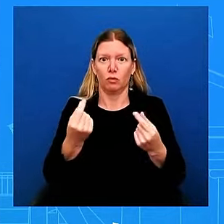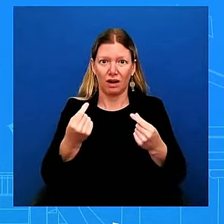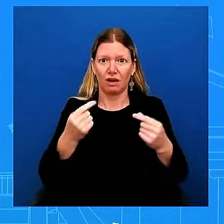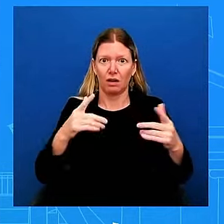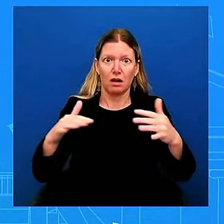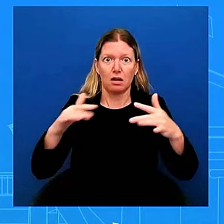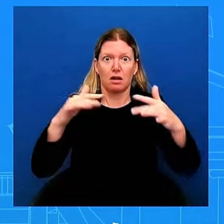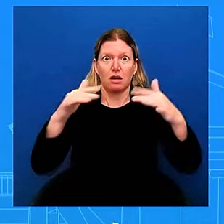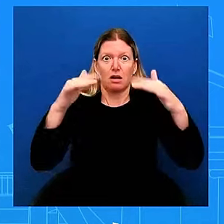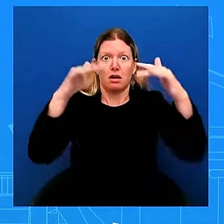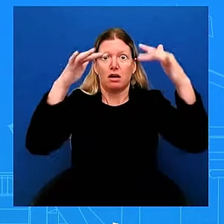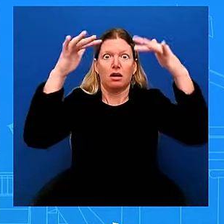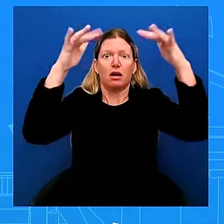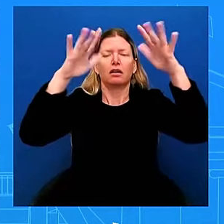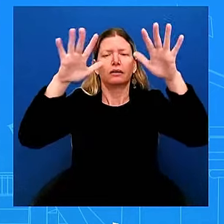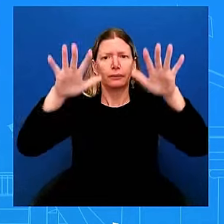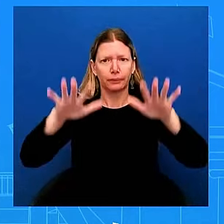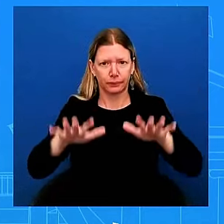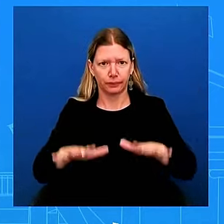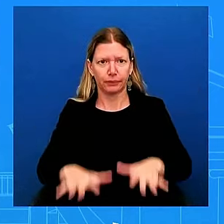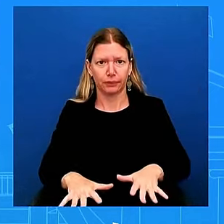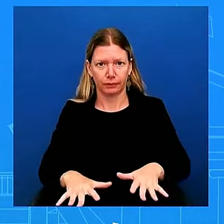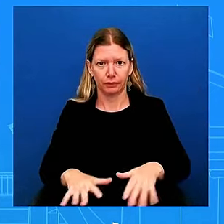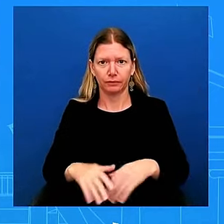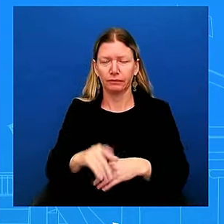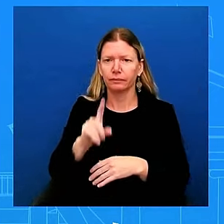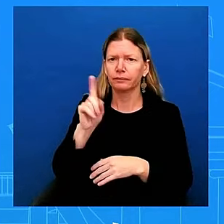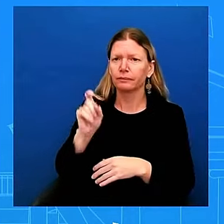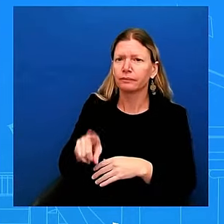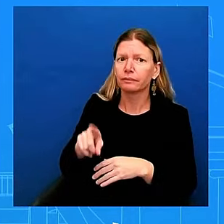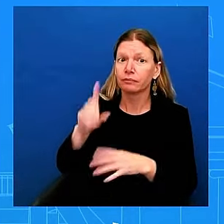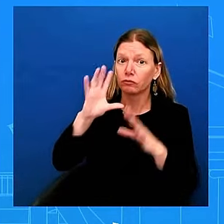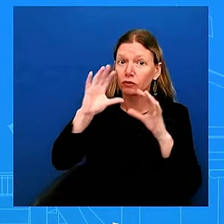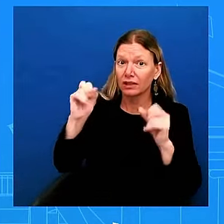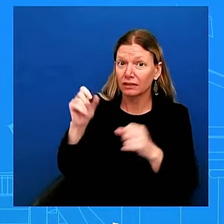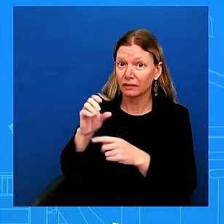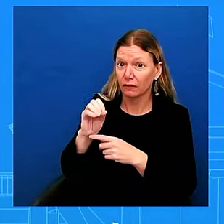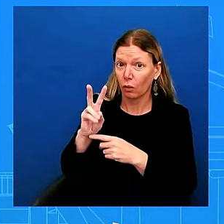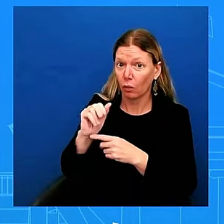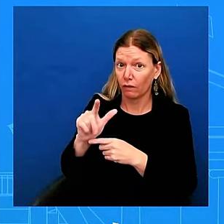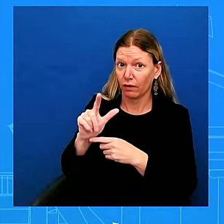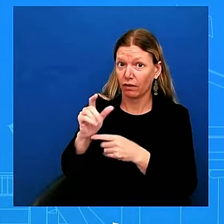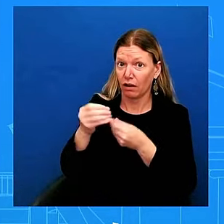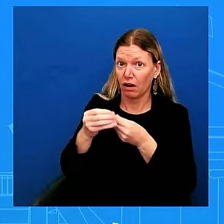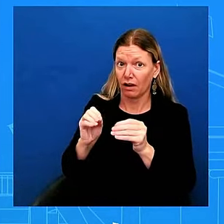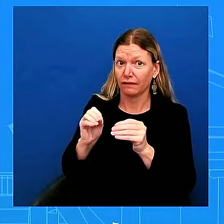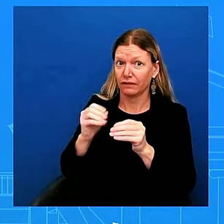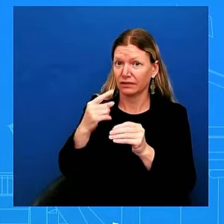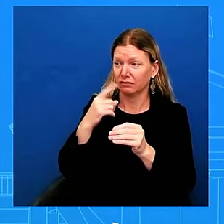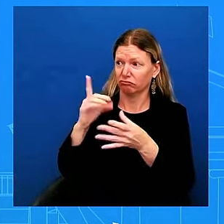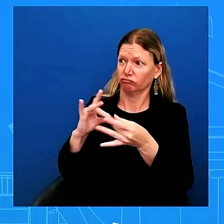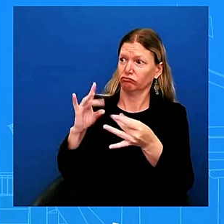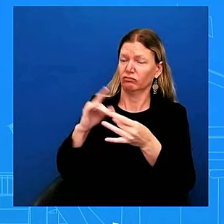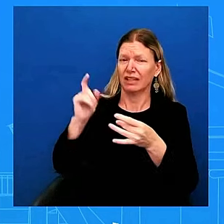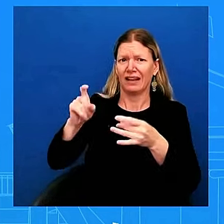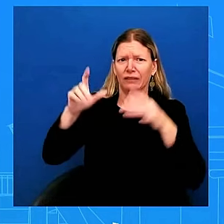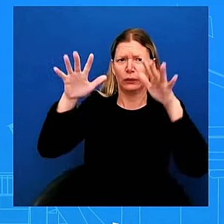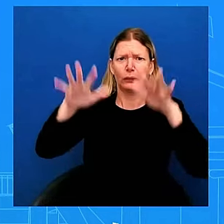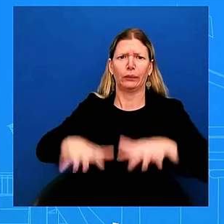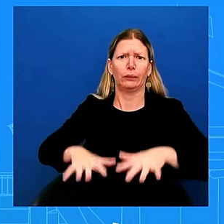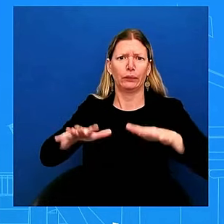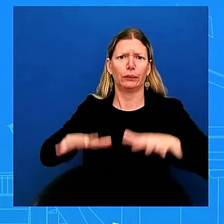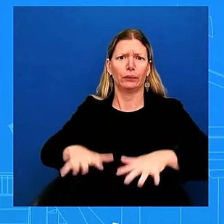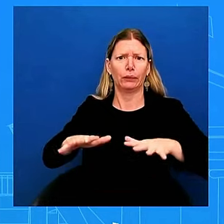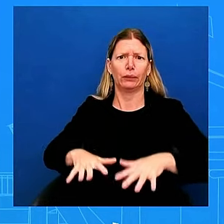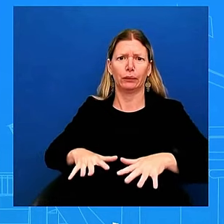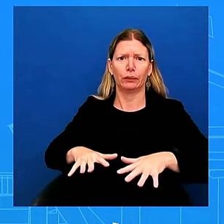the temperature, but he never said it starts with me. When it comes to political rhetoric out there,